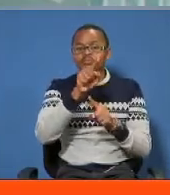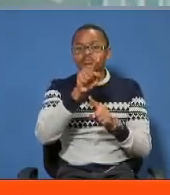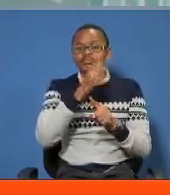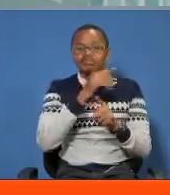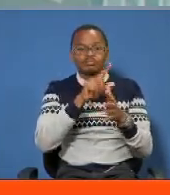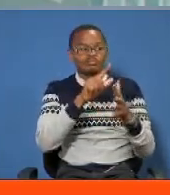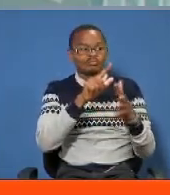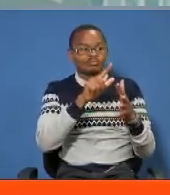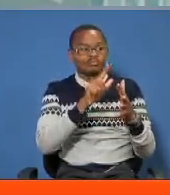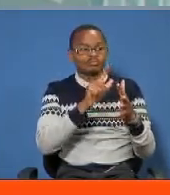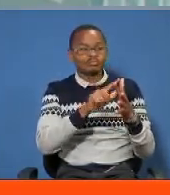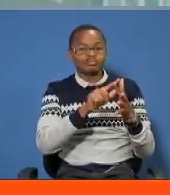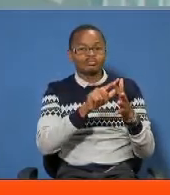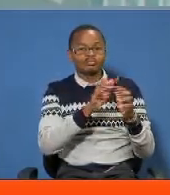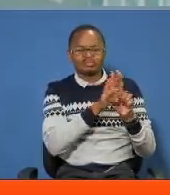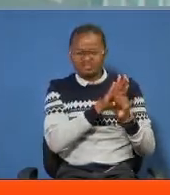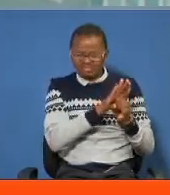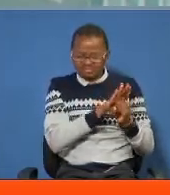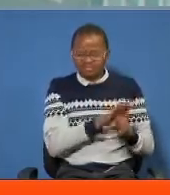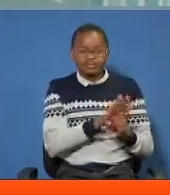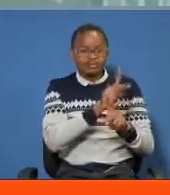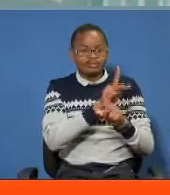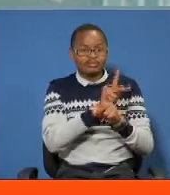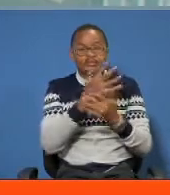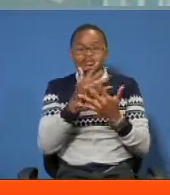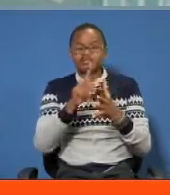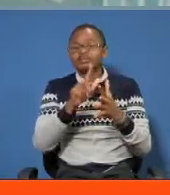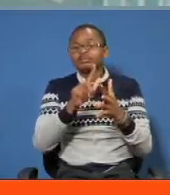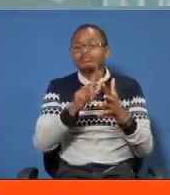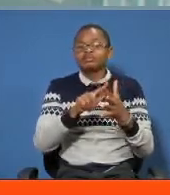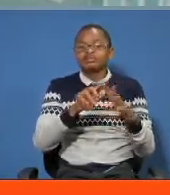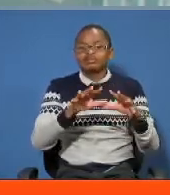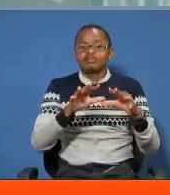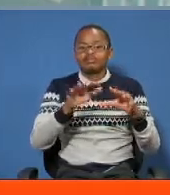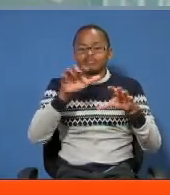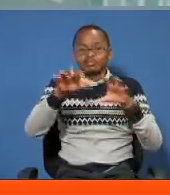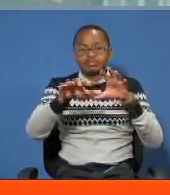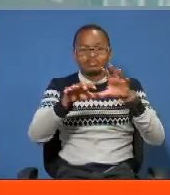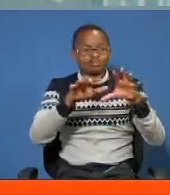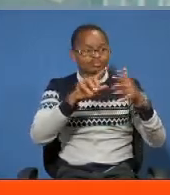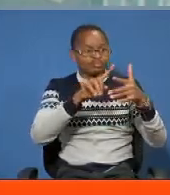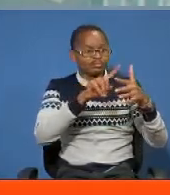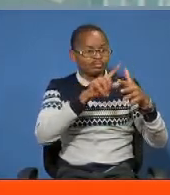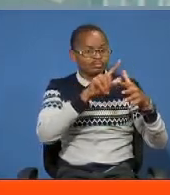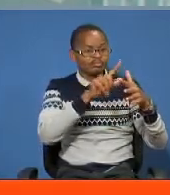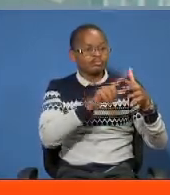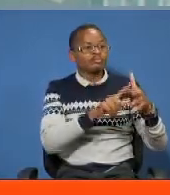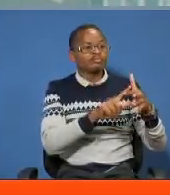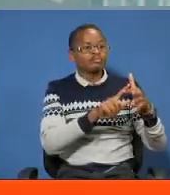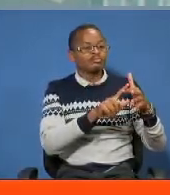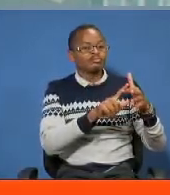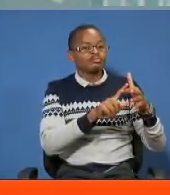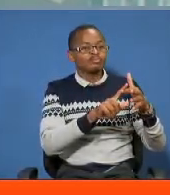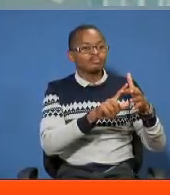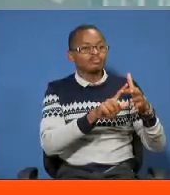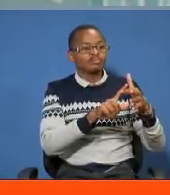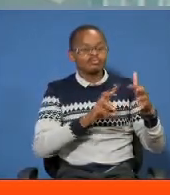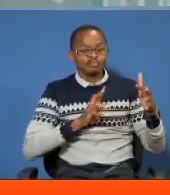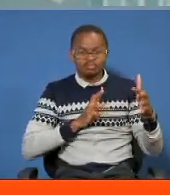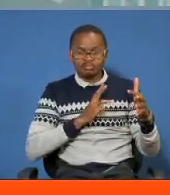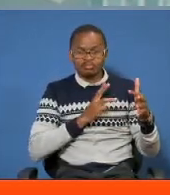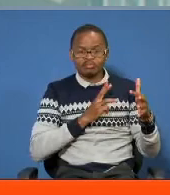to you and so forth. And then there is the exploitation, because you can protect something, but then if you haven't taken it to market, then so what, So